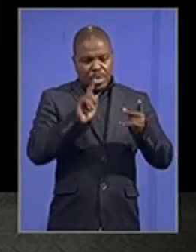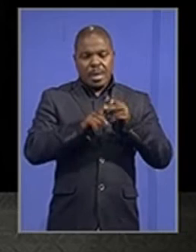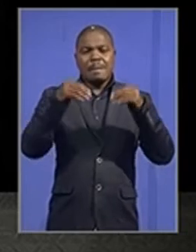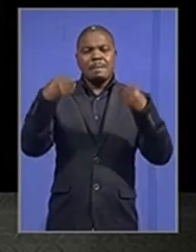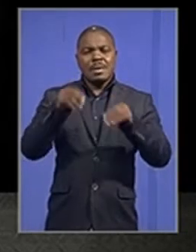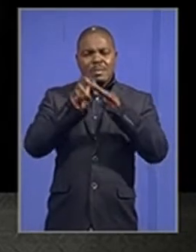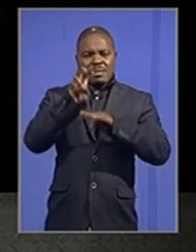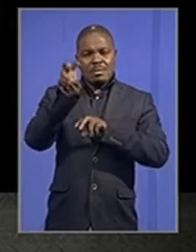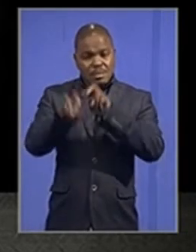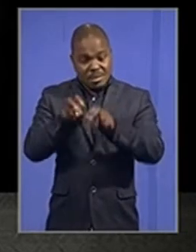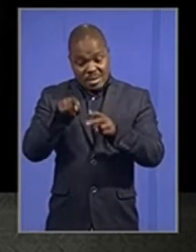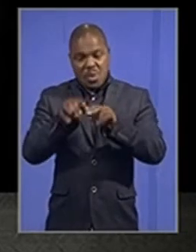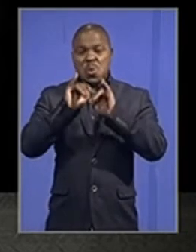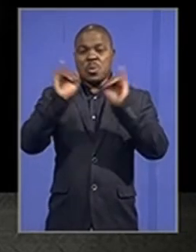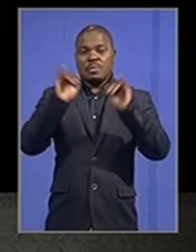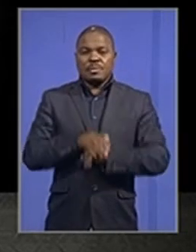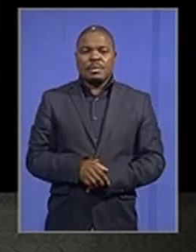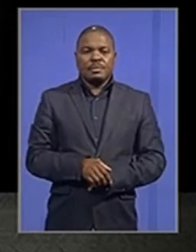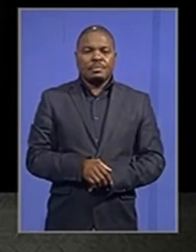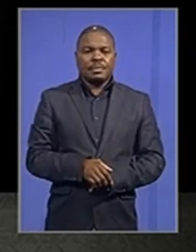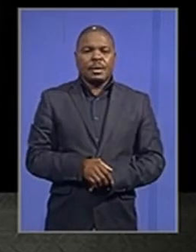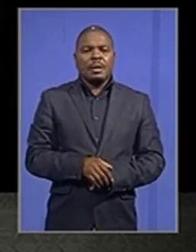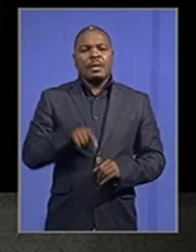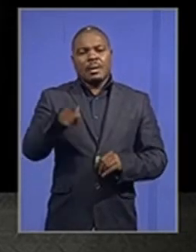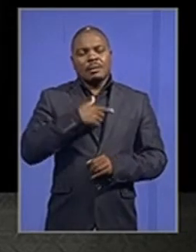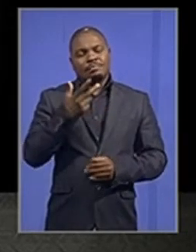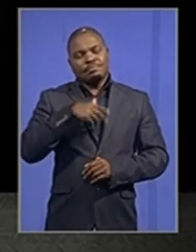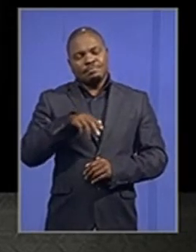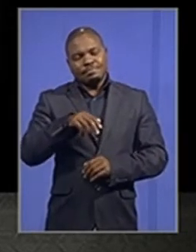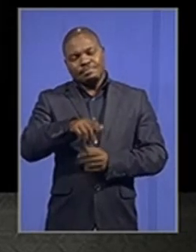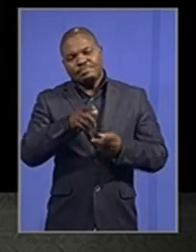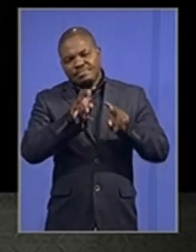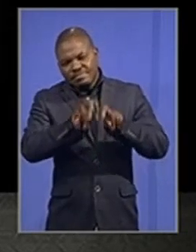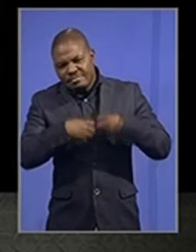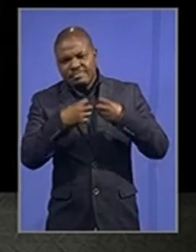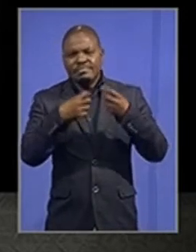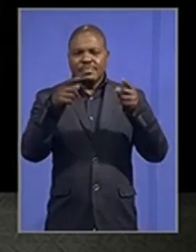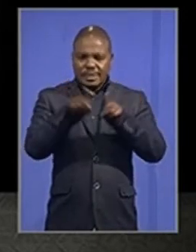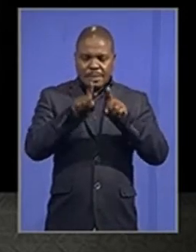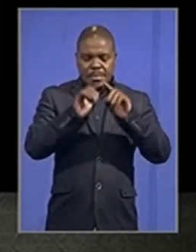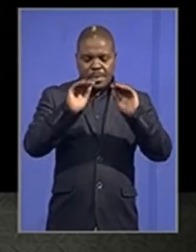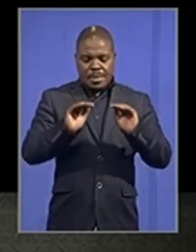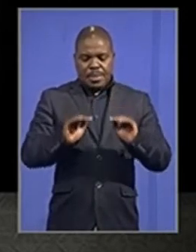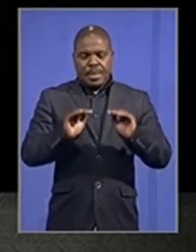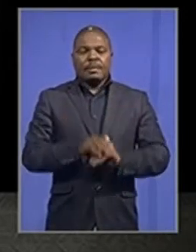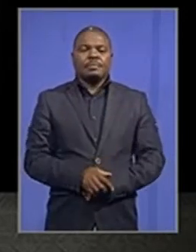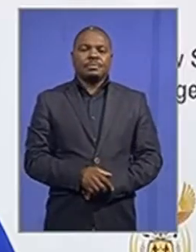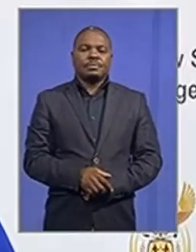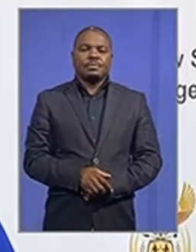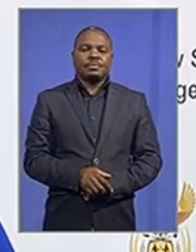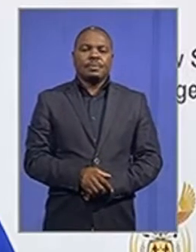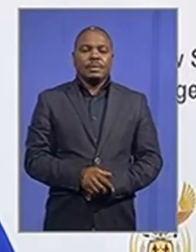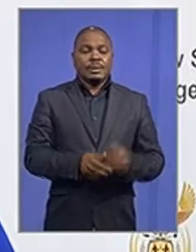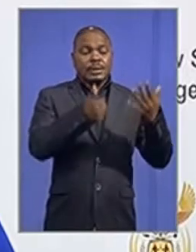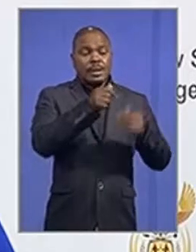bo oketsegile. Le ditiragalo tsa dipetelelo le tshotlakako ka thobalano di wetse tlase. A sample of